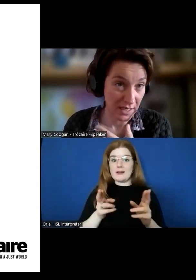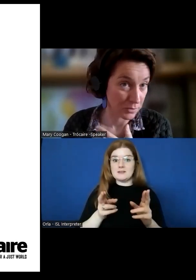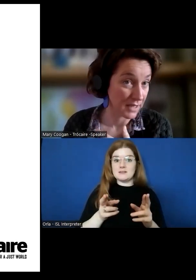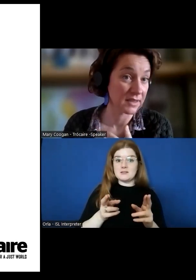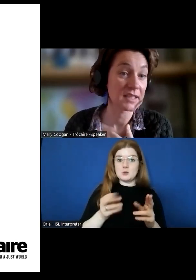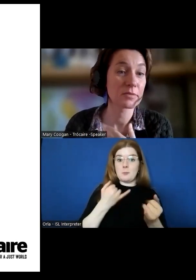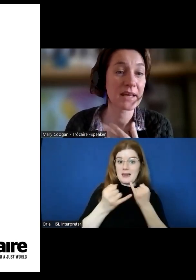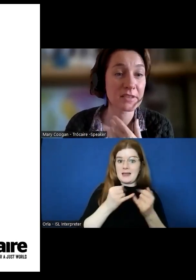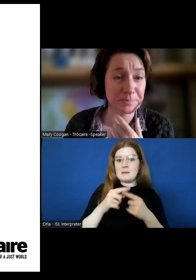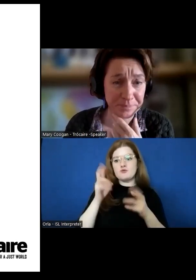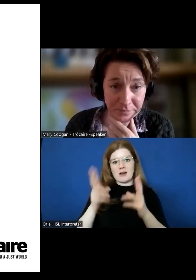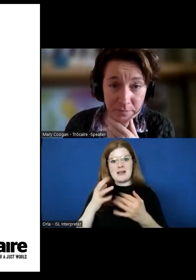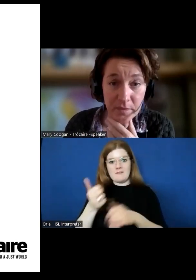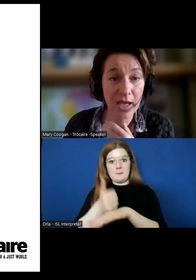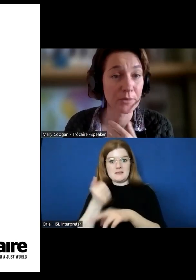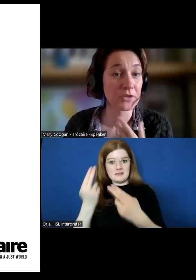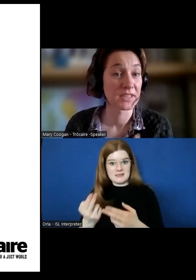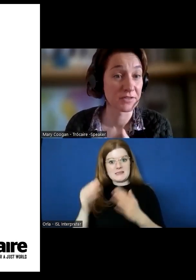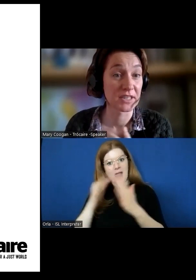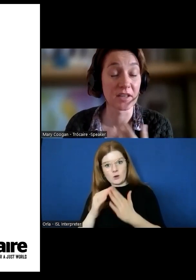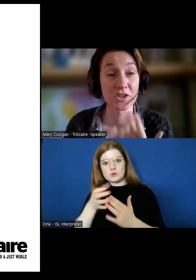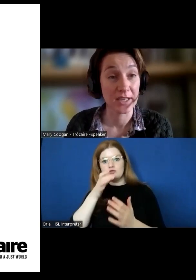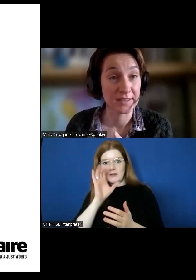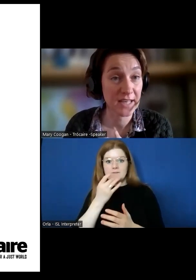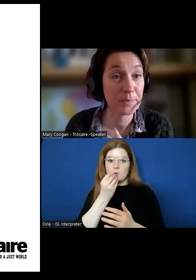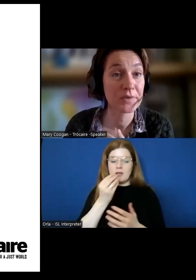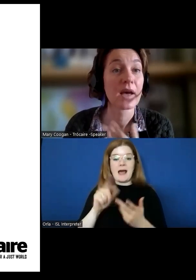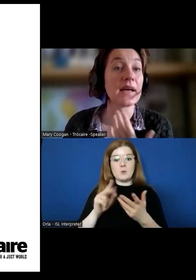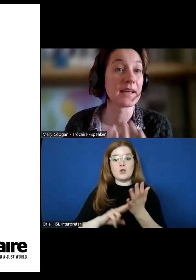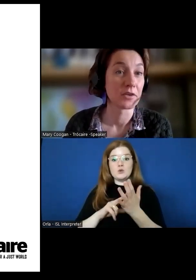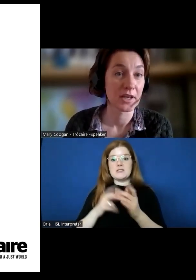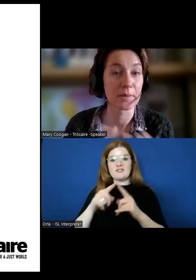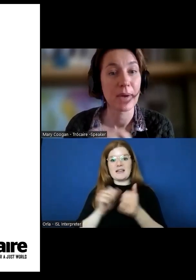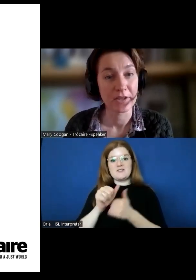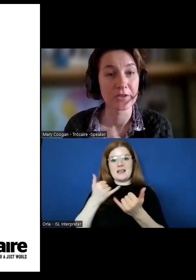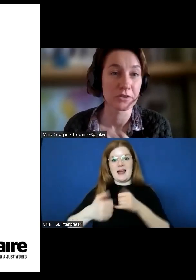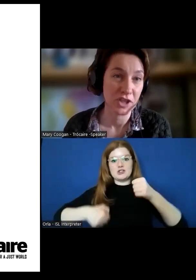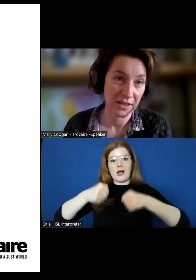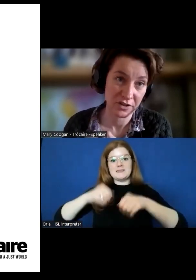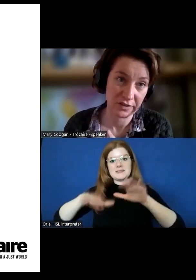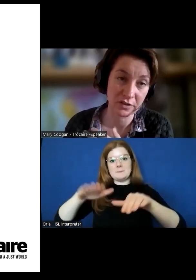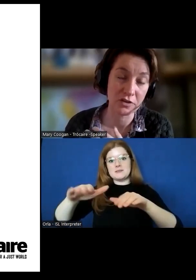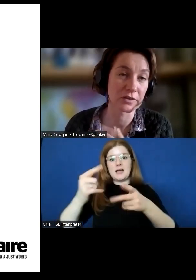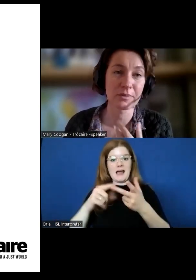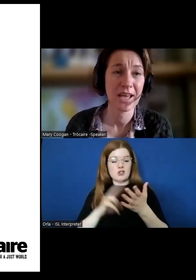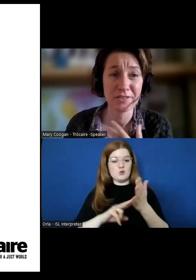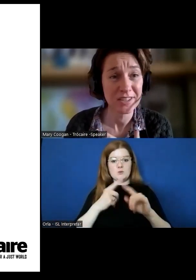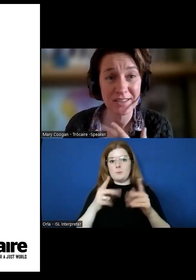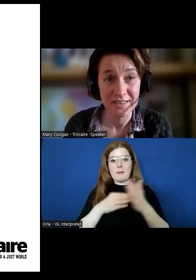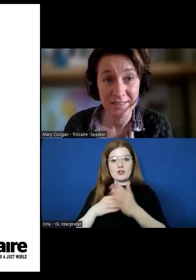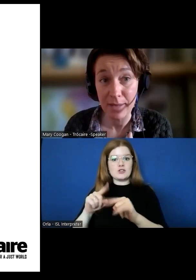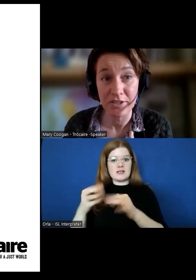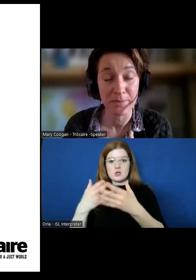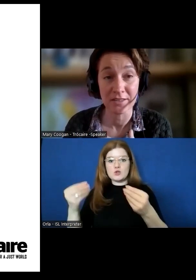the right to have your basic needs met. And we use activities like giant steps and then looking at barriers or challenges and solutions. So again,